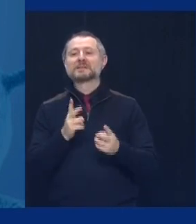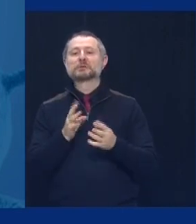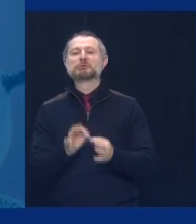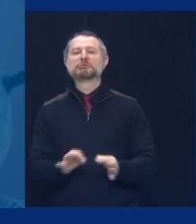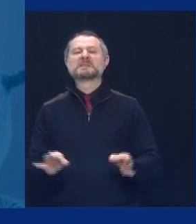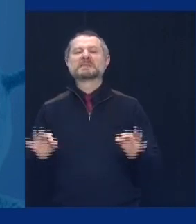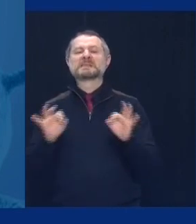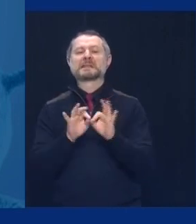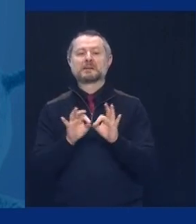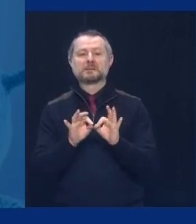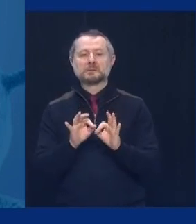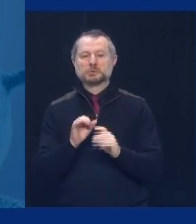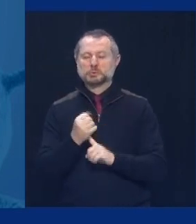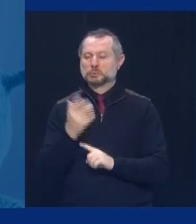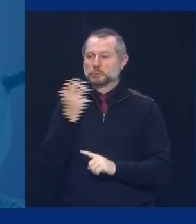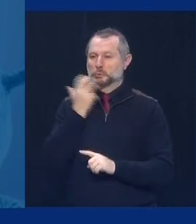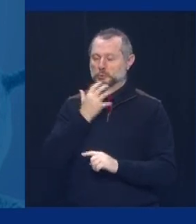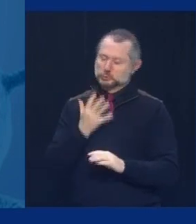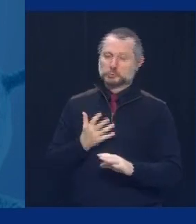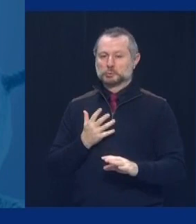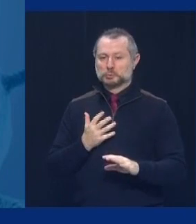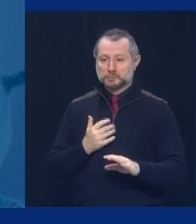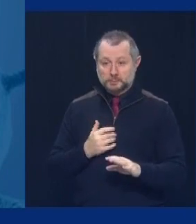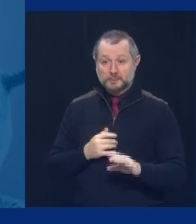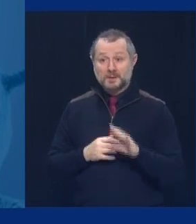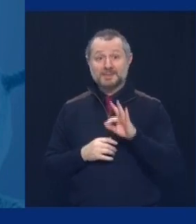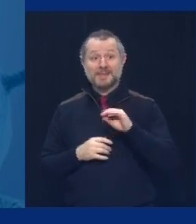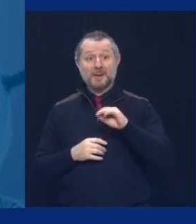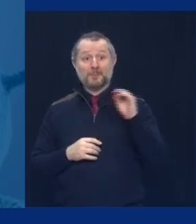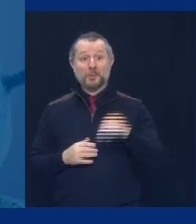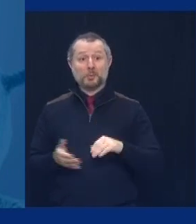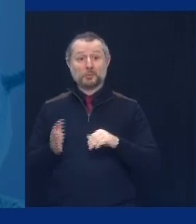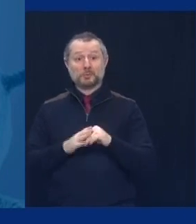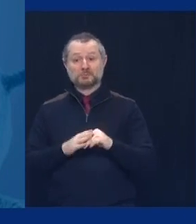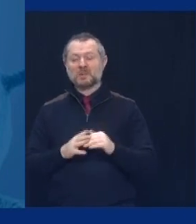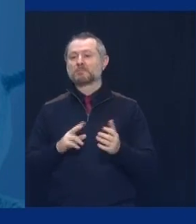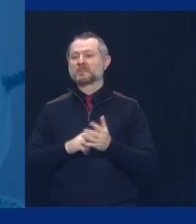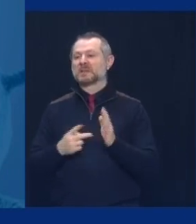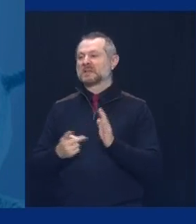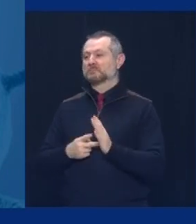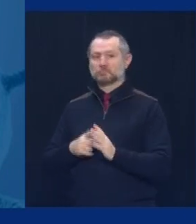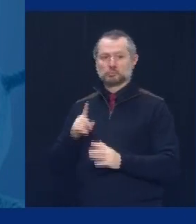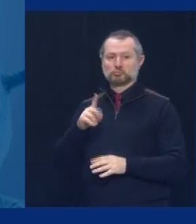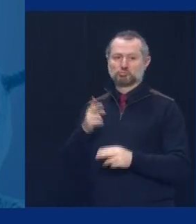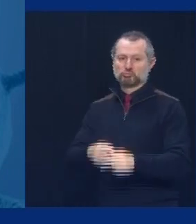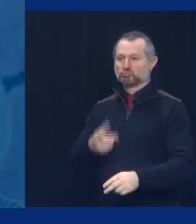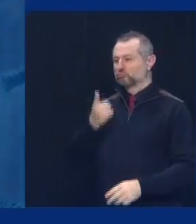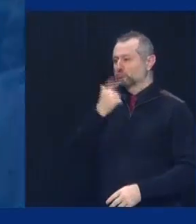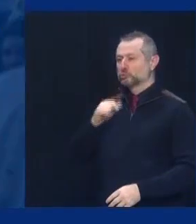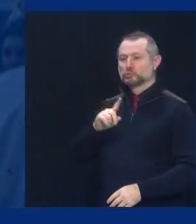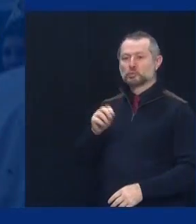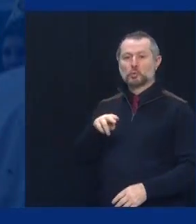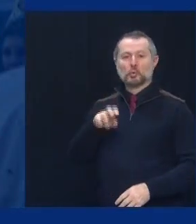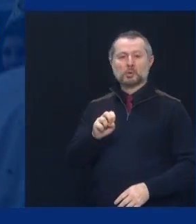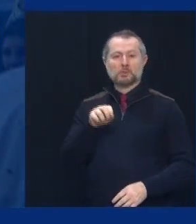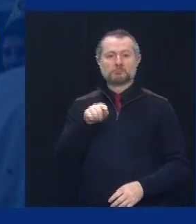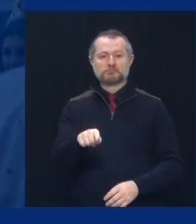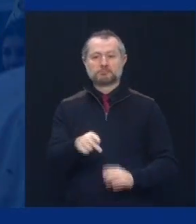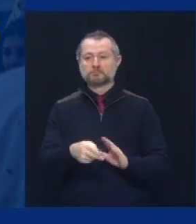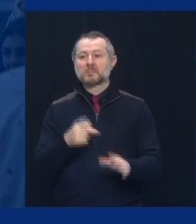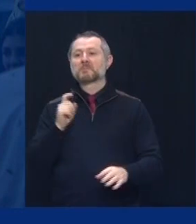critical situation. As we said, 90% triggers a red zone, and every hospital has to have a 90-day PPE